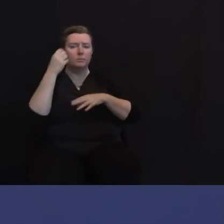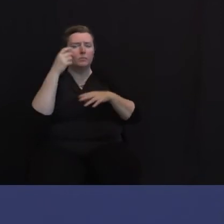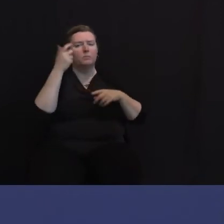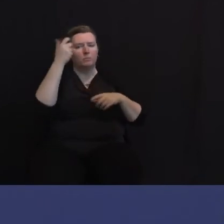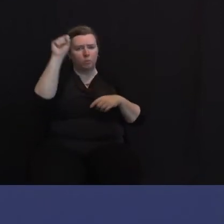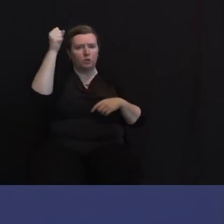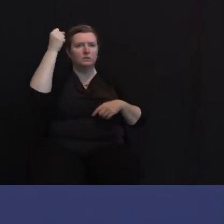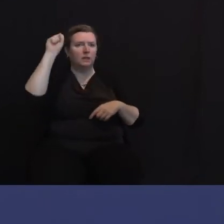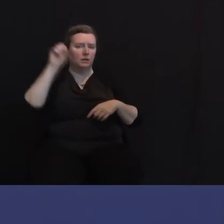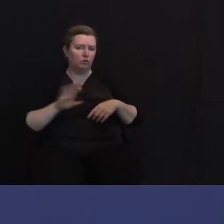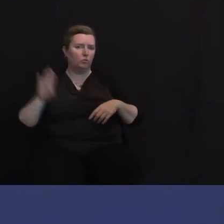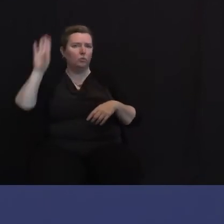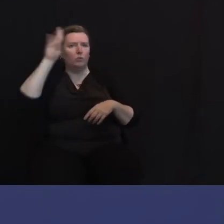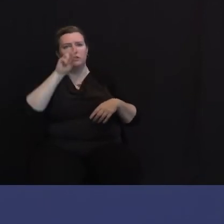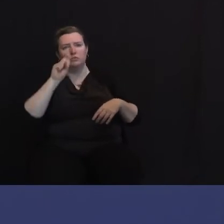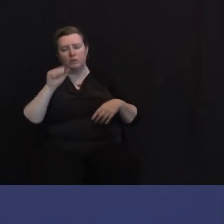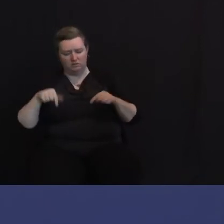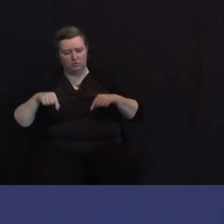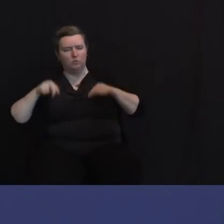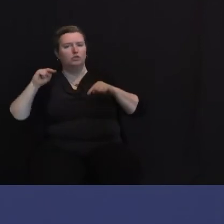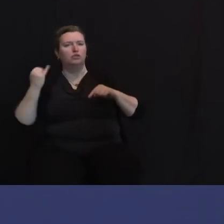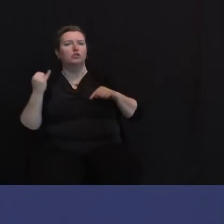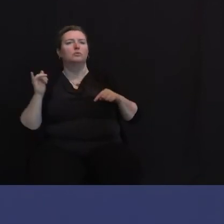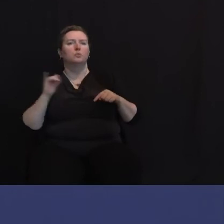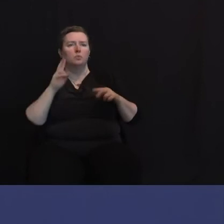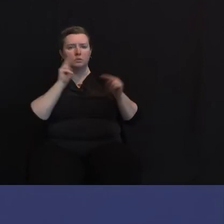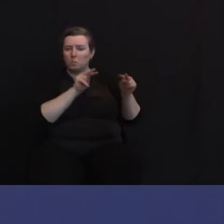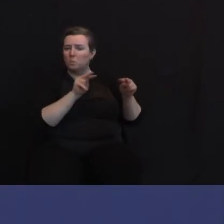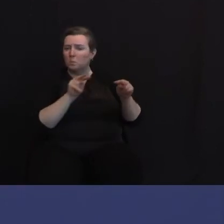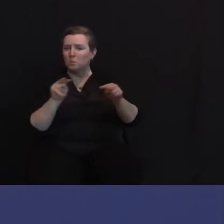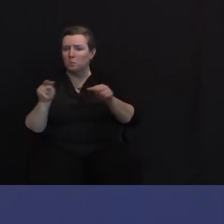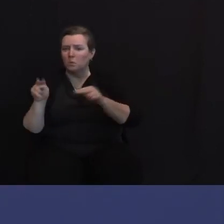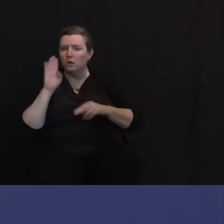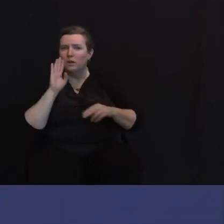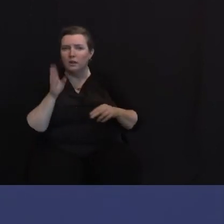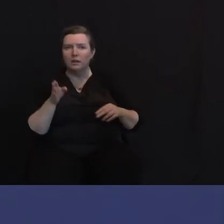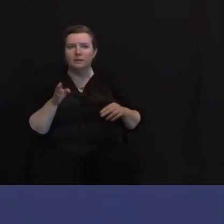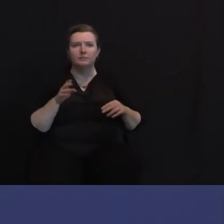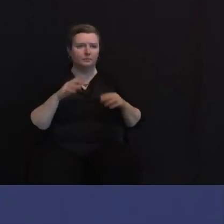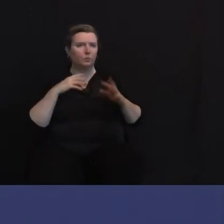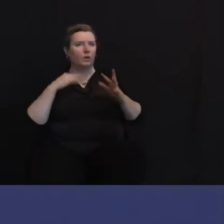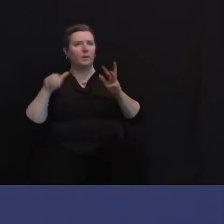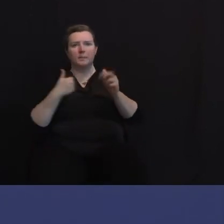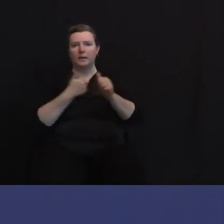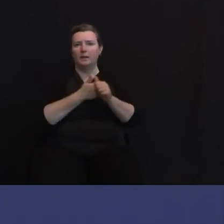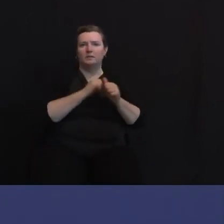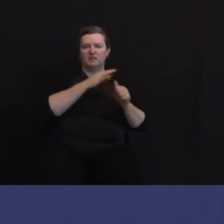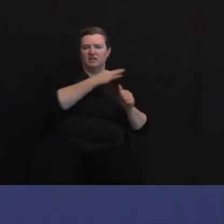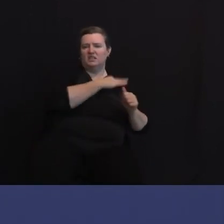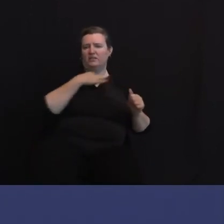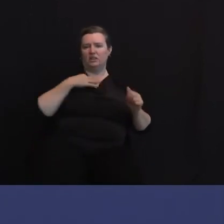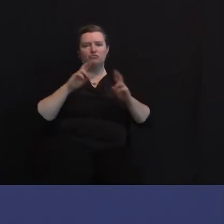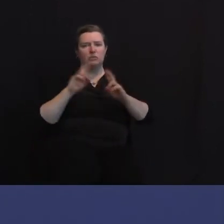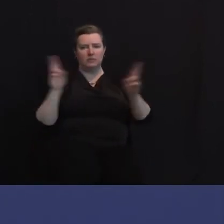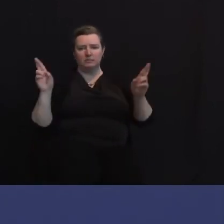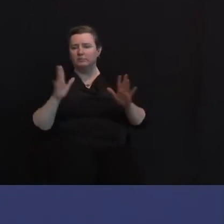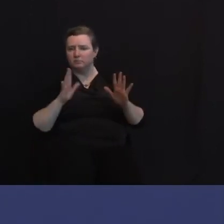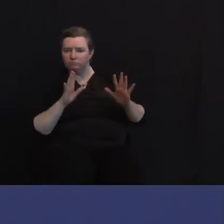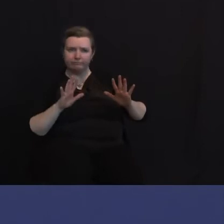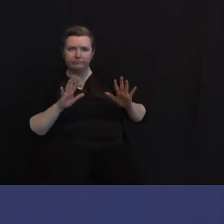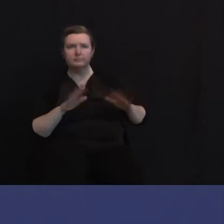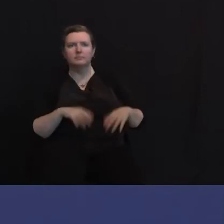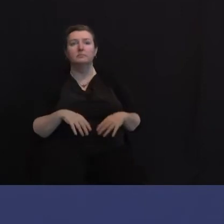and certainly in New Jersey, and we'll continue to monitor that and have our assets ready, Governor. Weather, it's supposed to be about